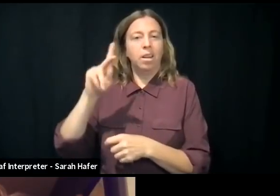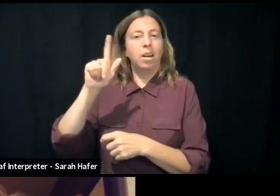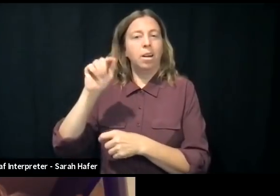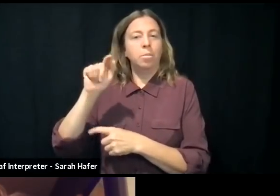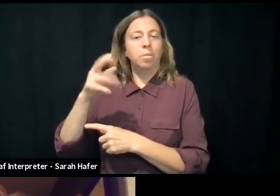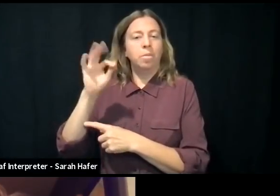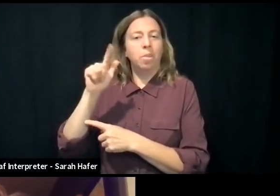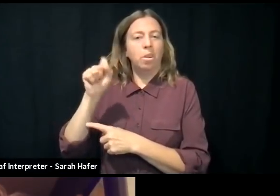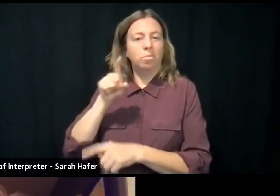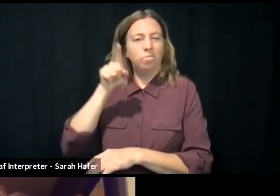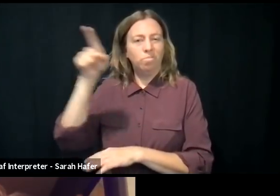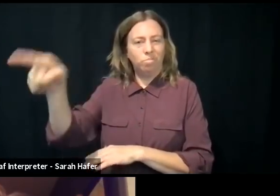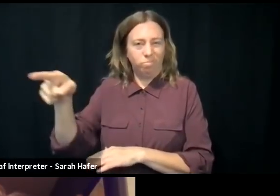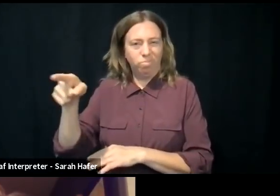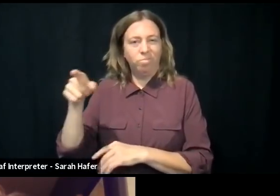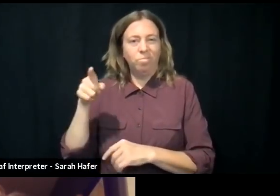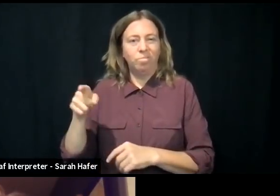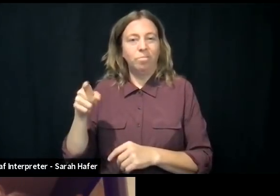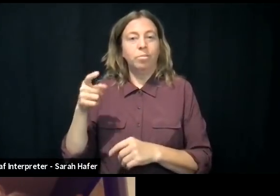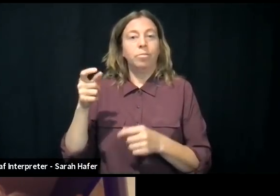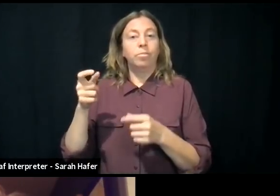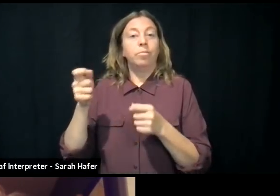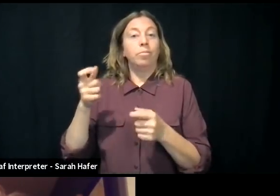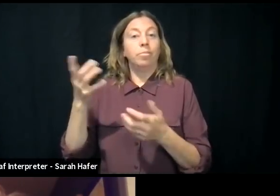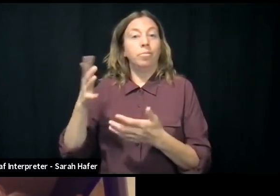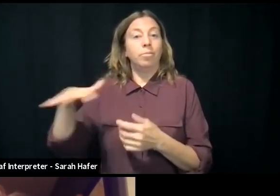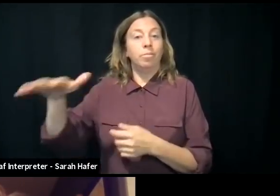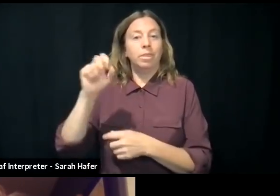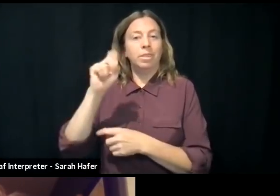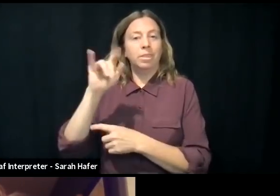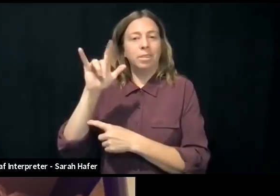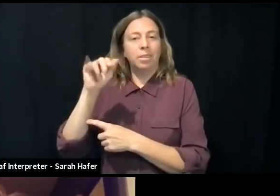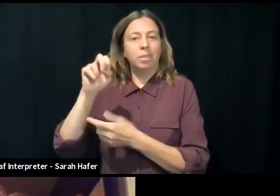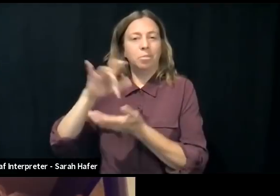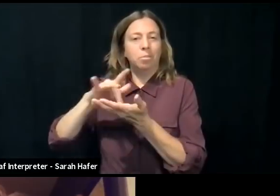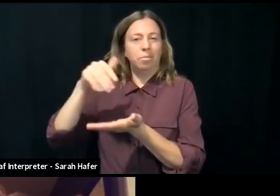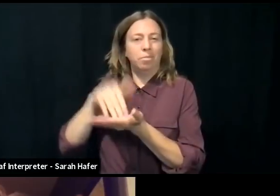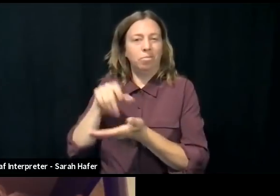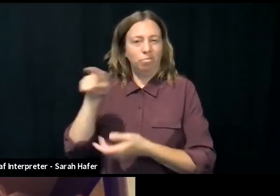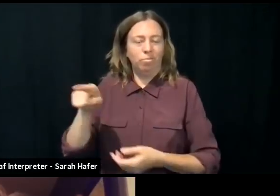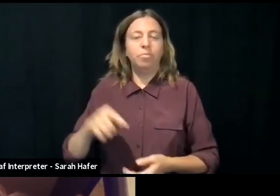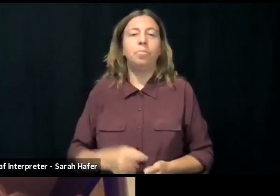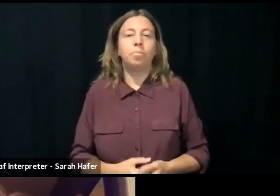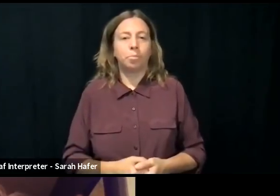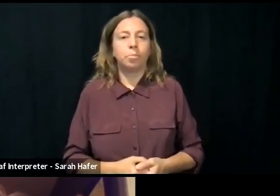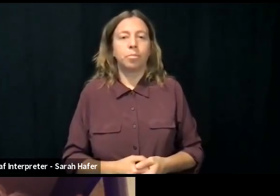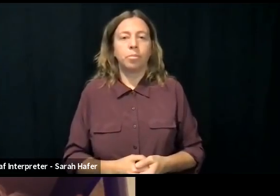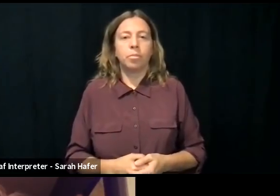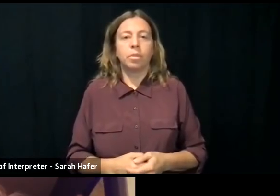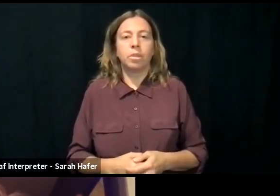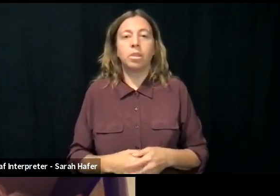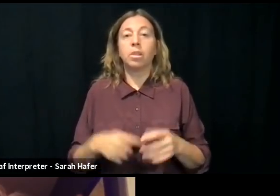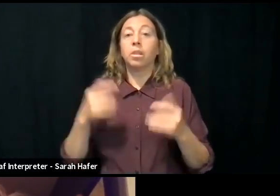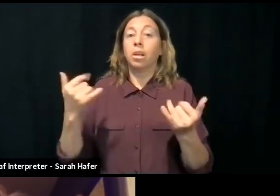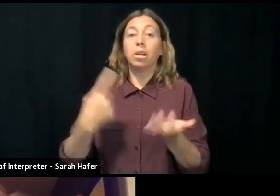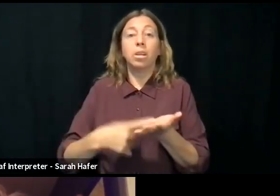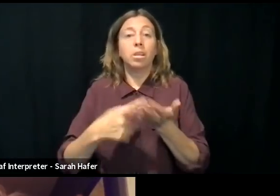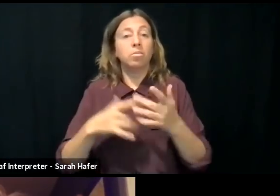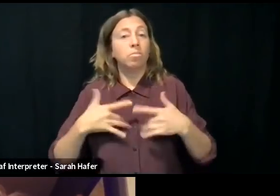about breakthrough cases and more specifically, to provide a profile on the disease landscape now that vaccines are abundant and